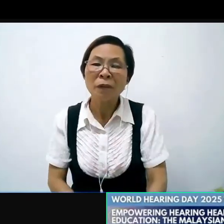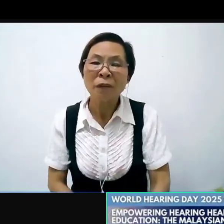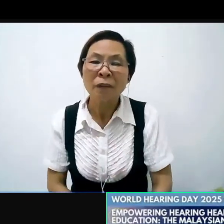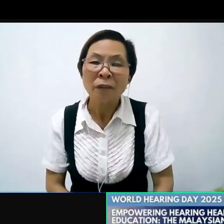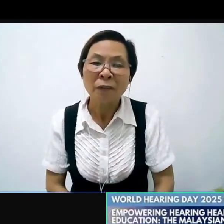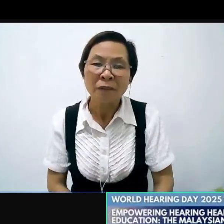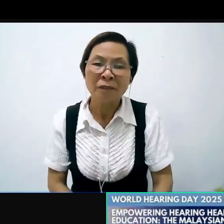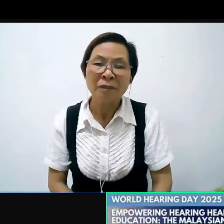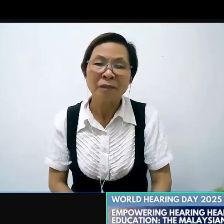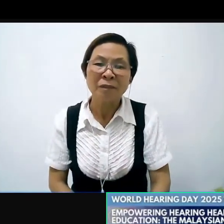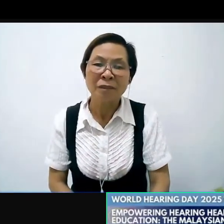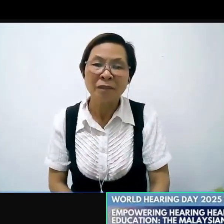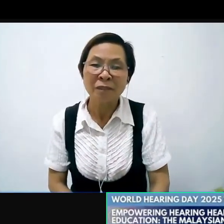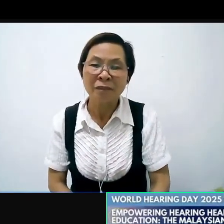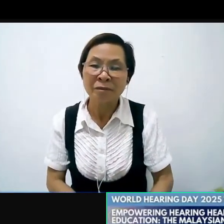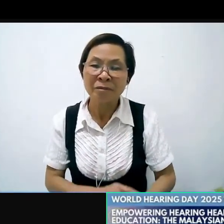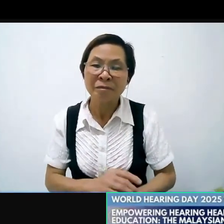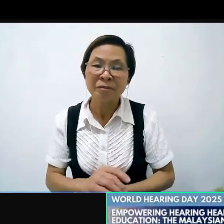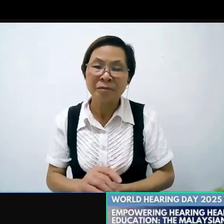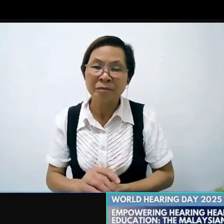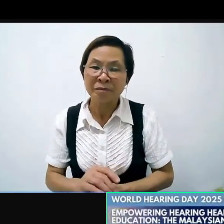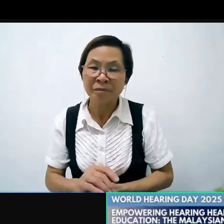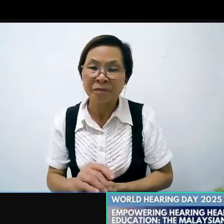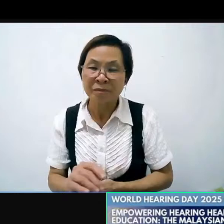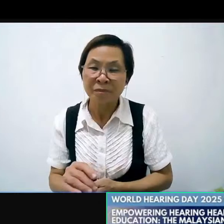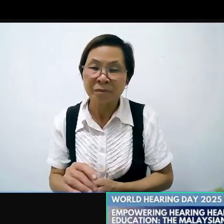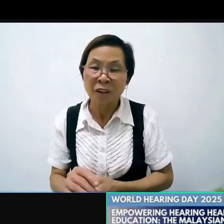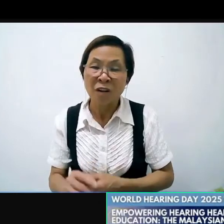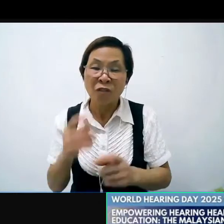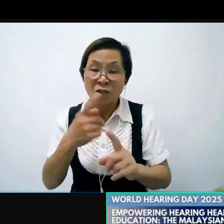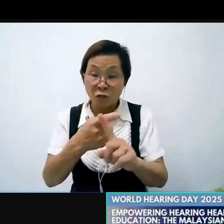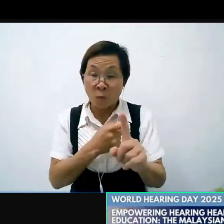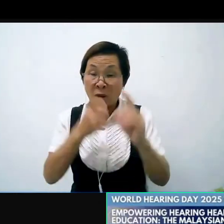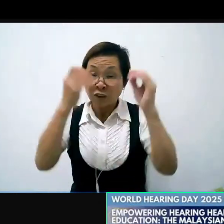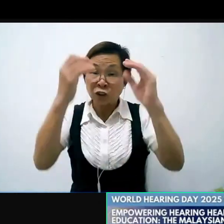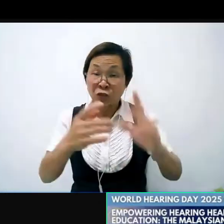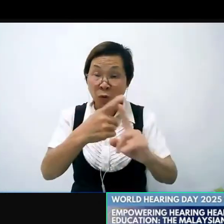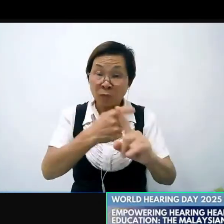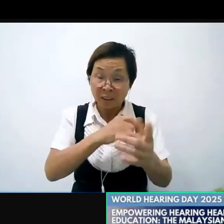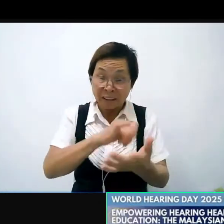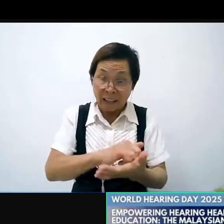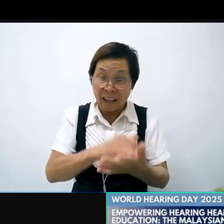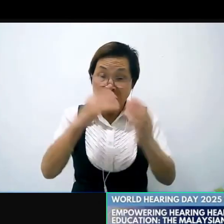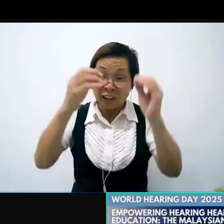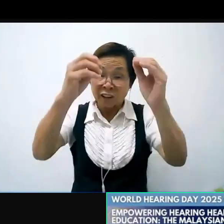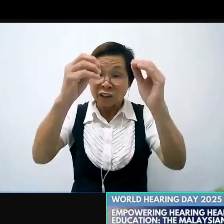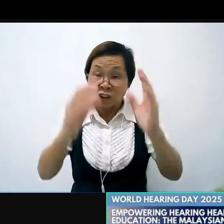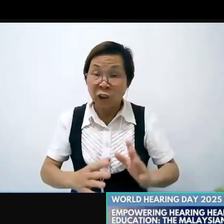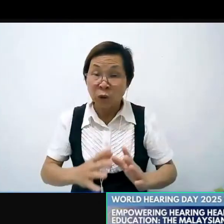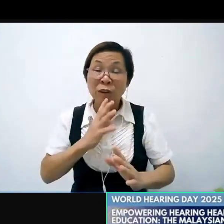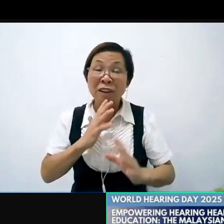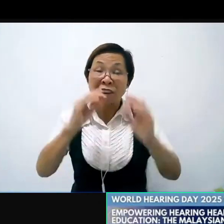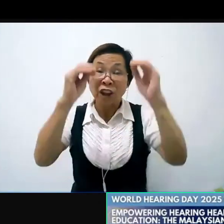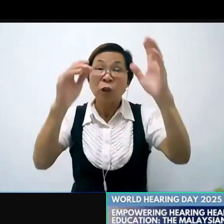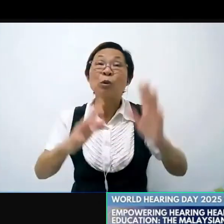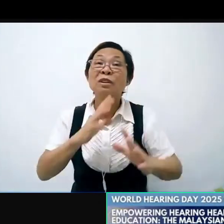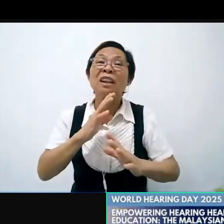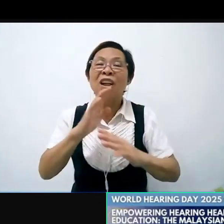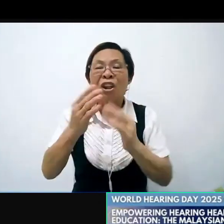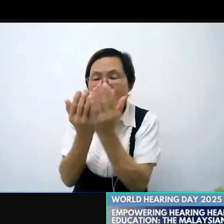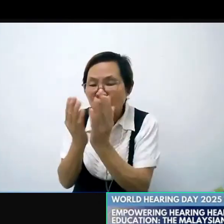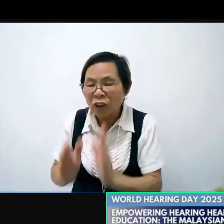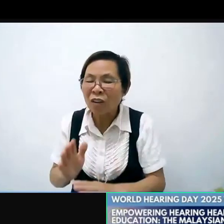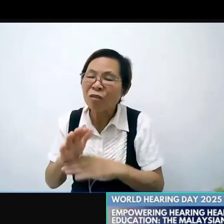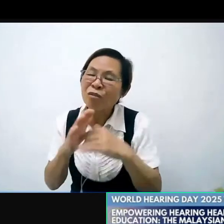we can see that from the behavior lah. And so from that, the teacher said the students more comfortable and it boosts